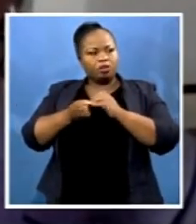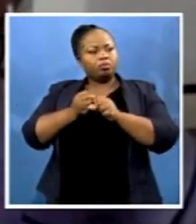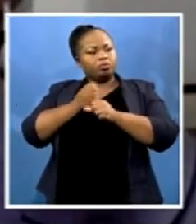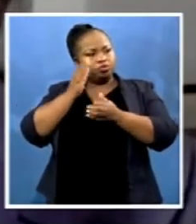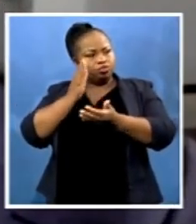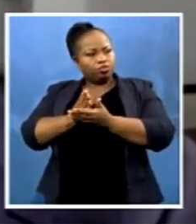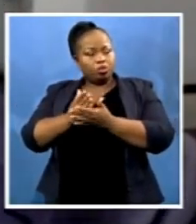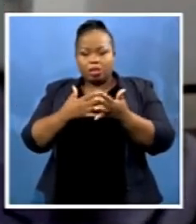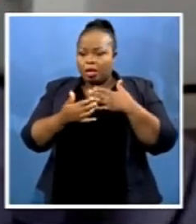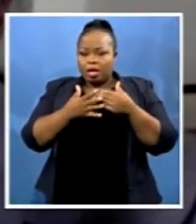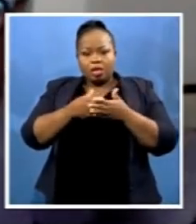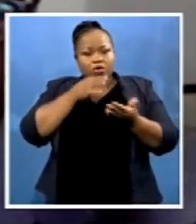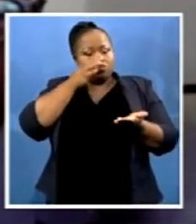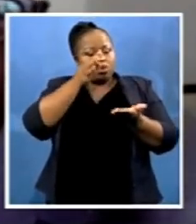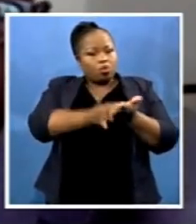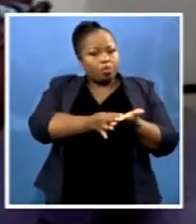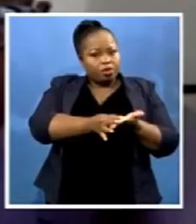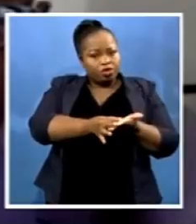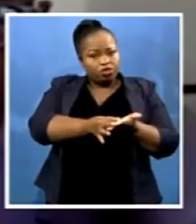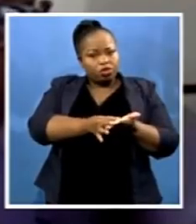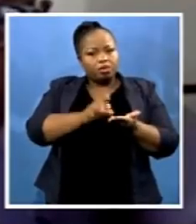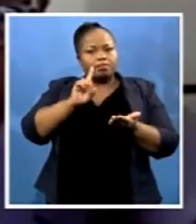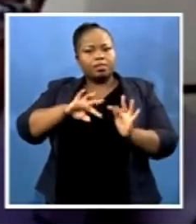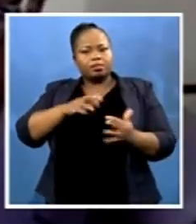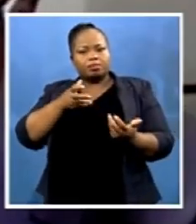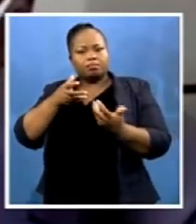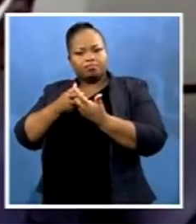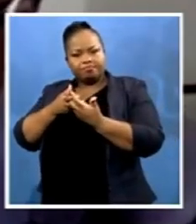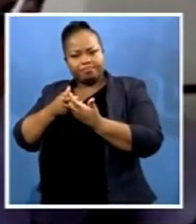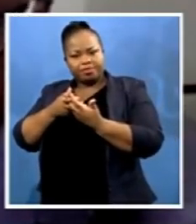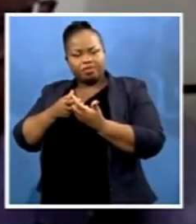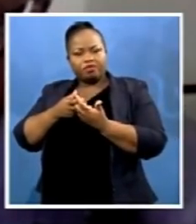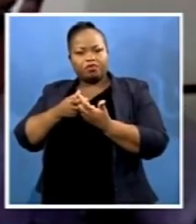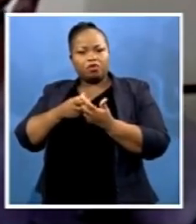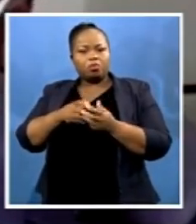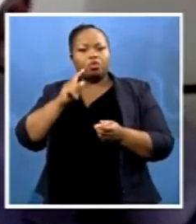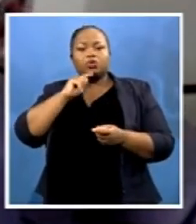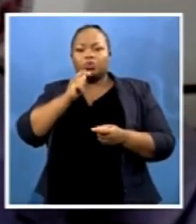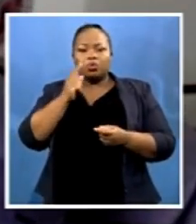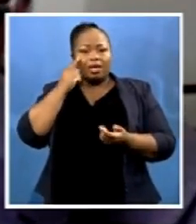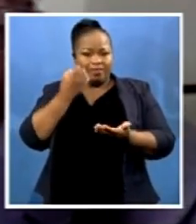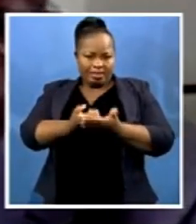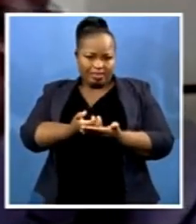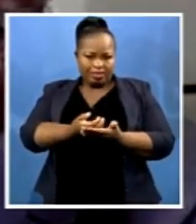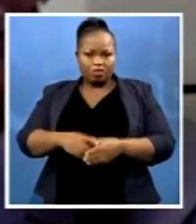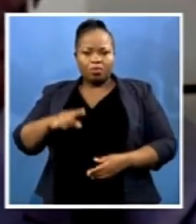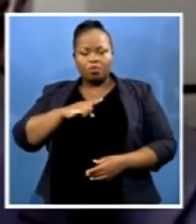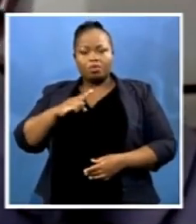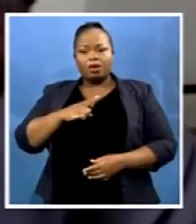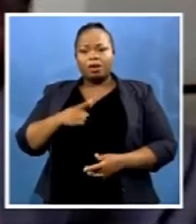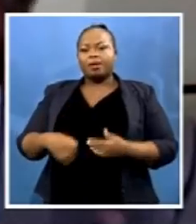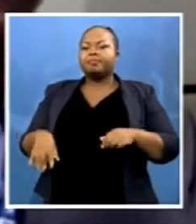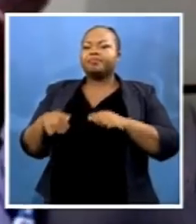are based by what is known. So some of the treatment, for example, which are all over